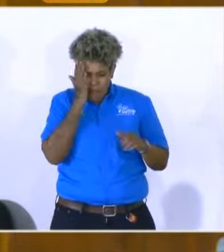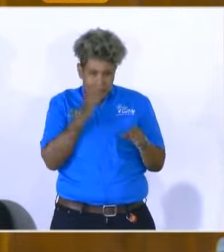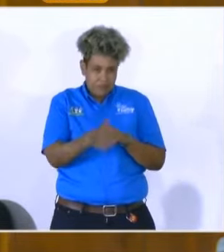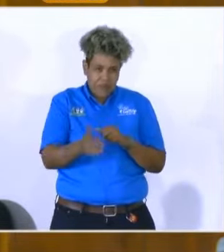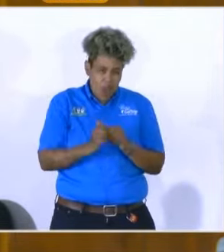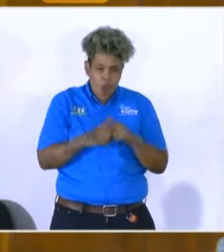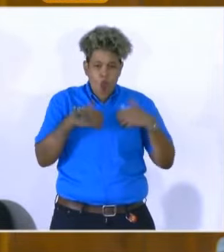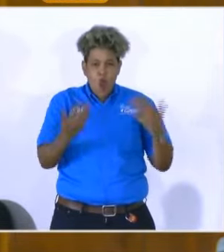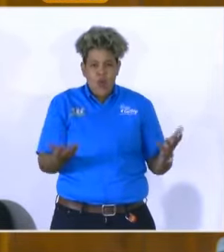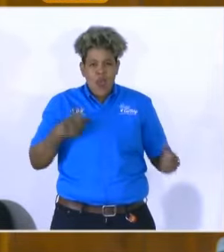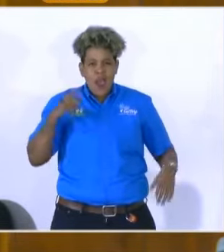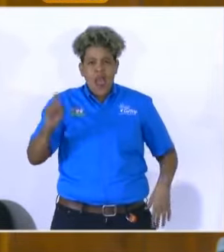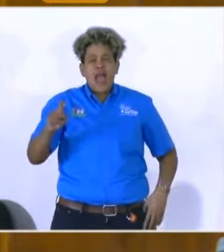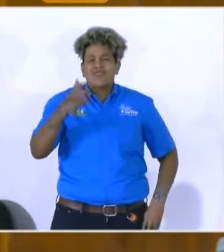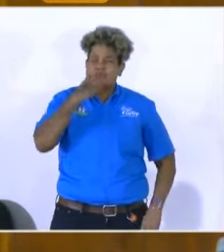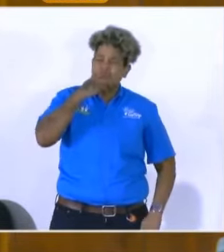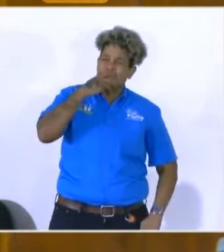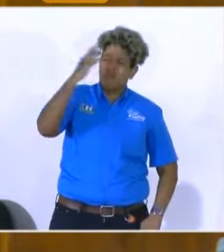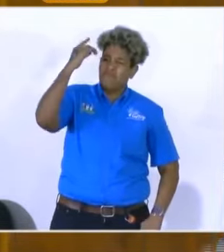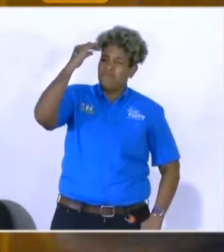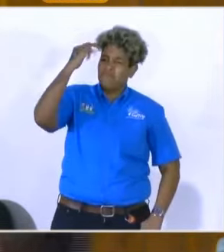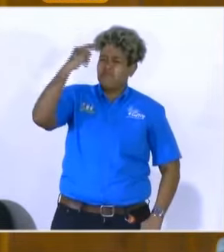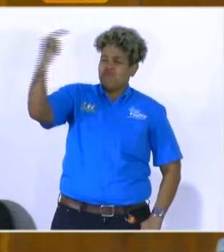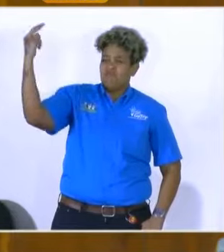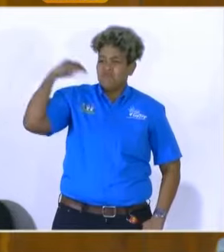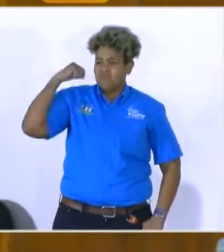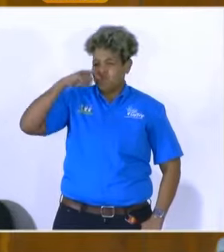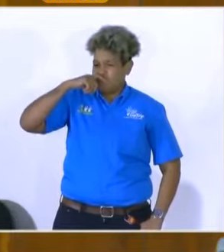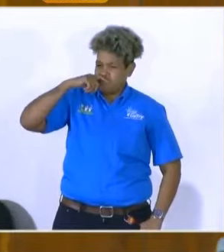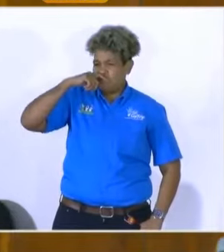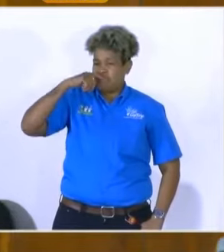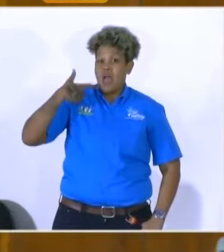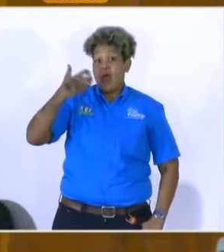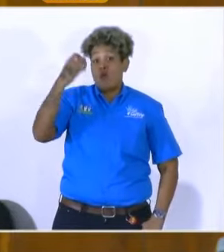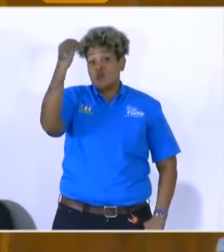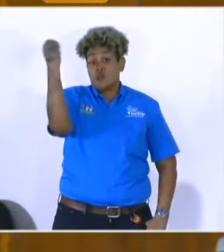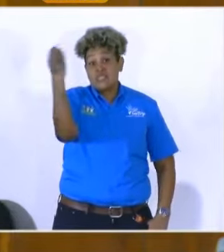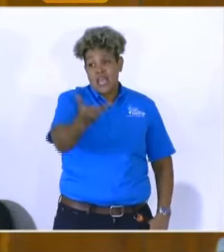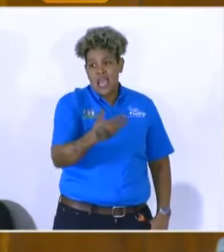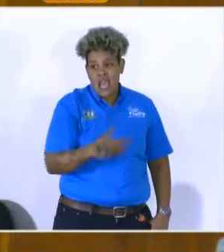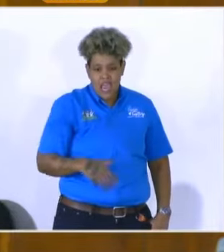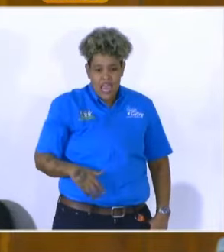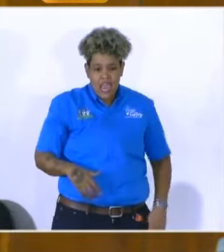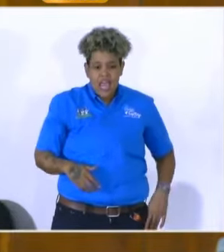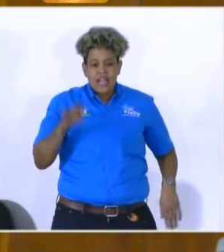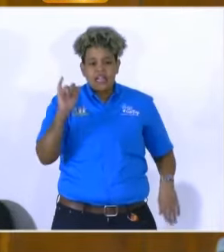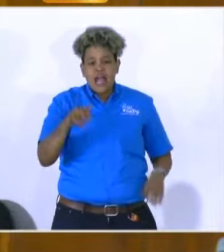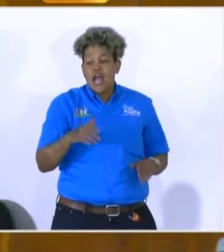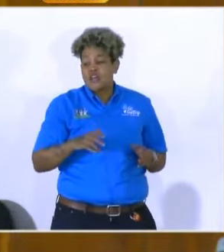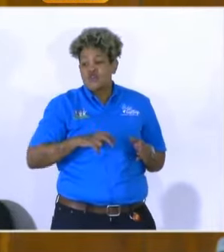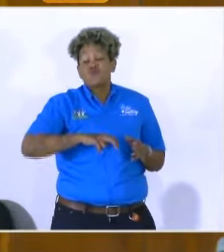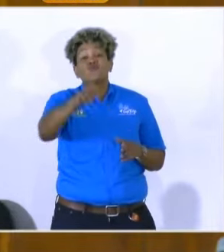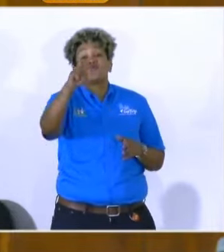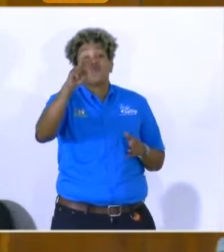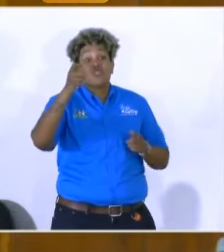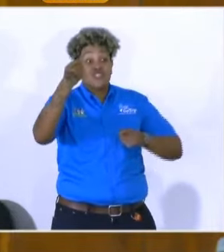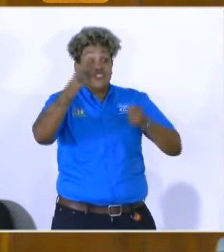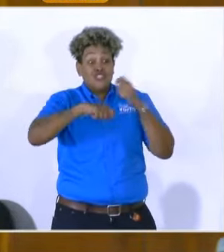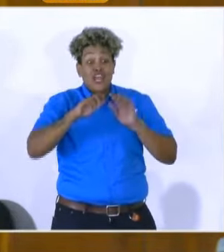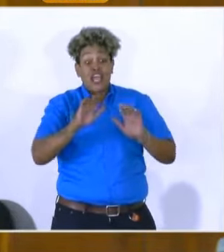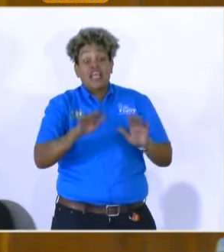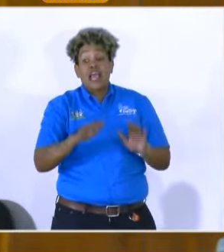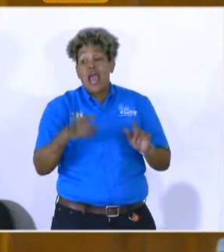And I had to, you know, reflect. And I want to say that that road to transformation,